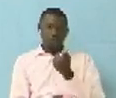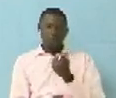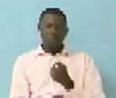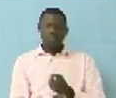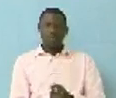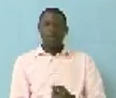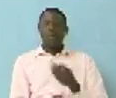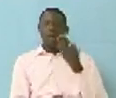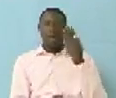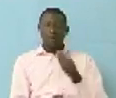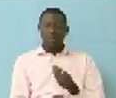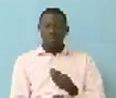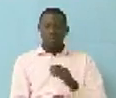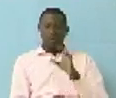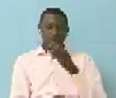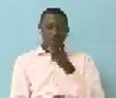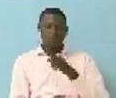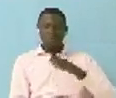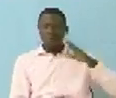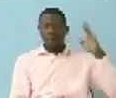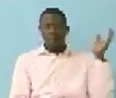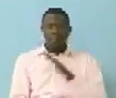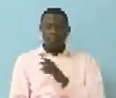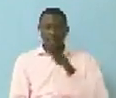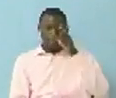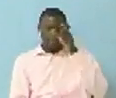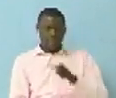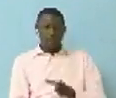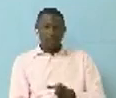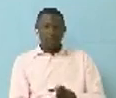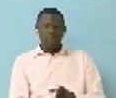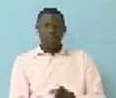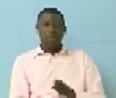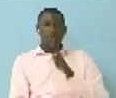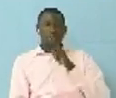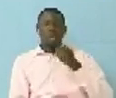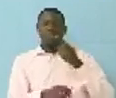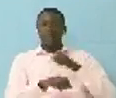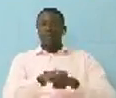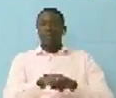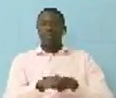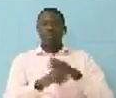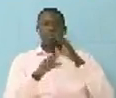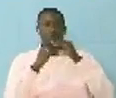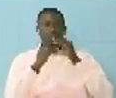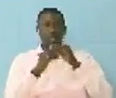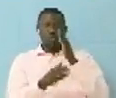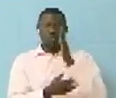how can you beat somebody who was at the time speaking the truth?